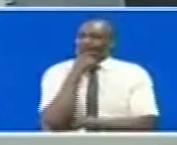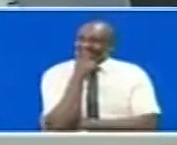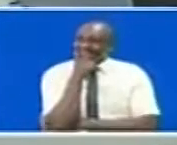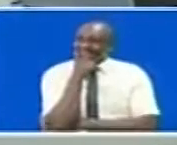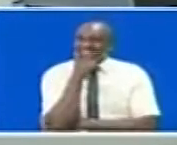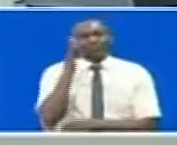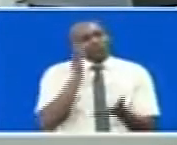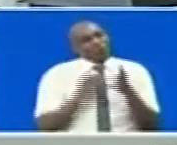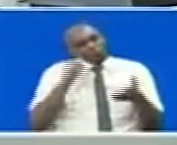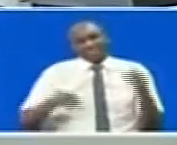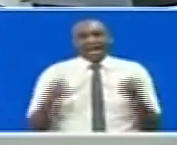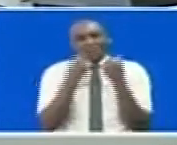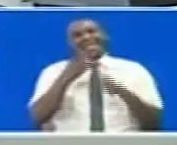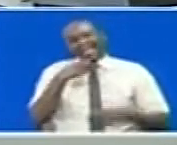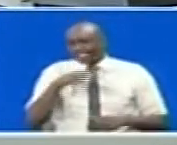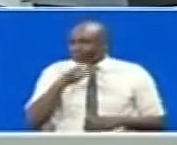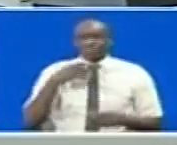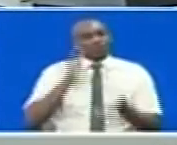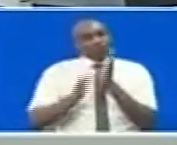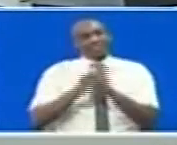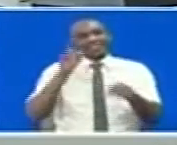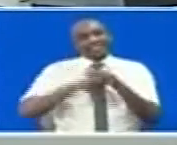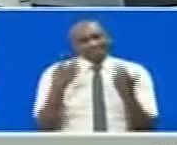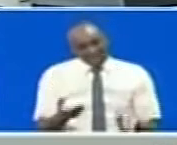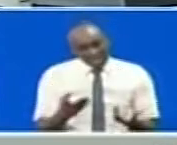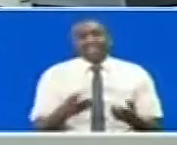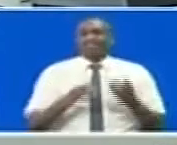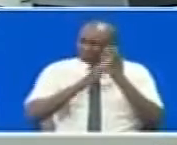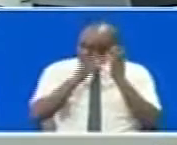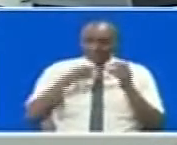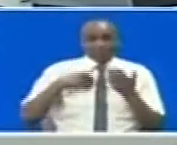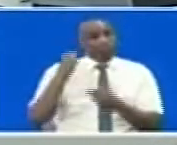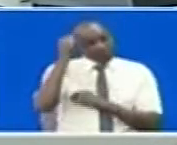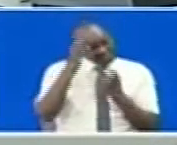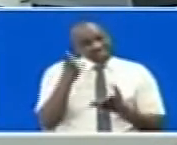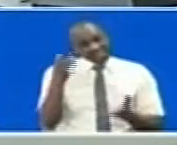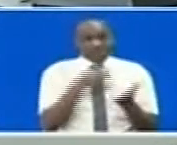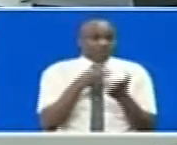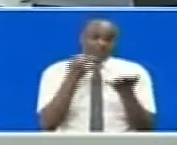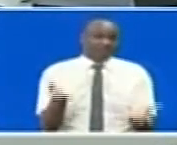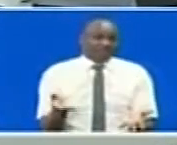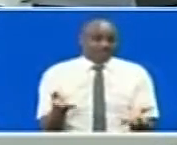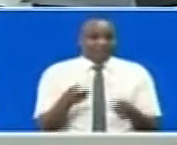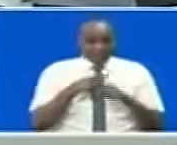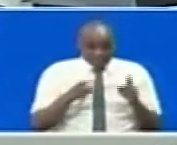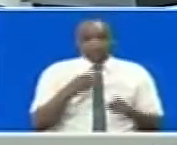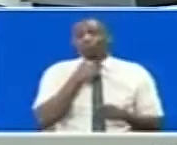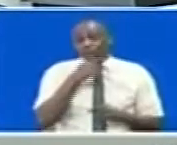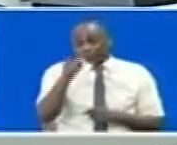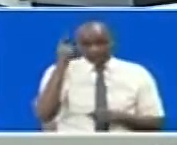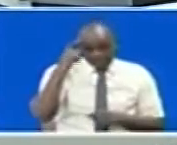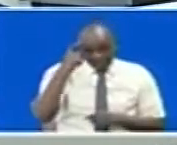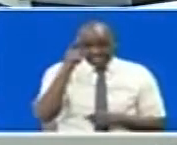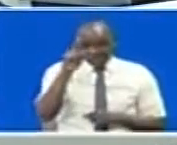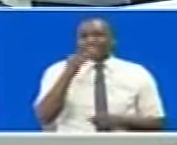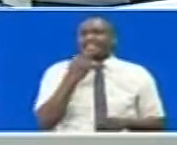is going on with the fight against hate speech. But these are what's happening with prominent individuals, and there are many others, and we'll get into that. But I want you to remember that there was a young